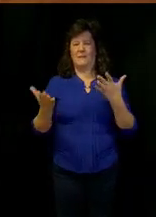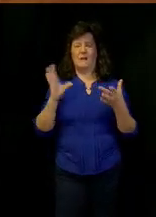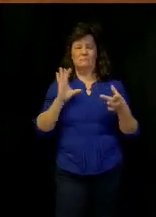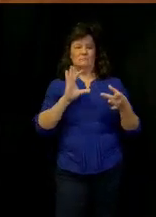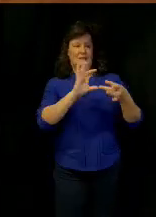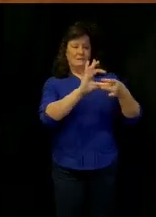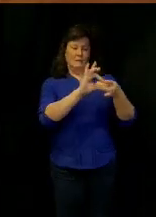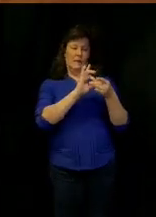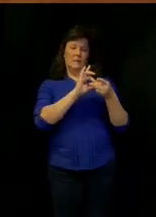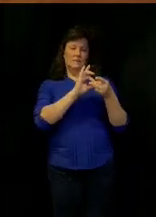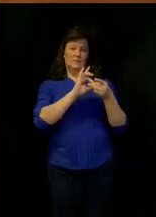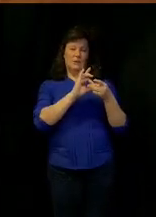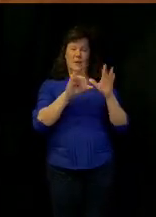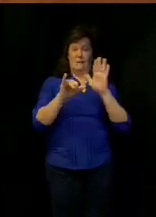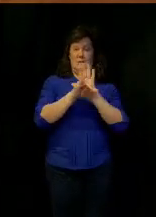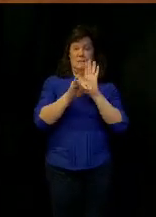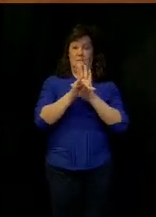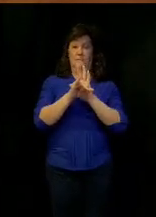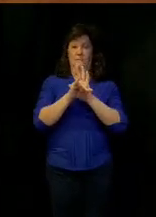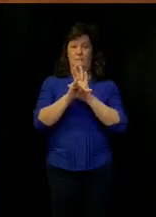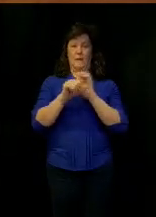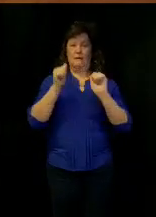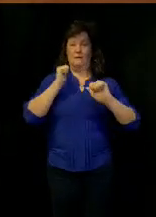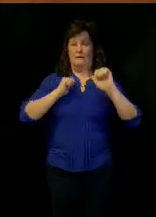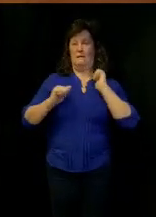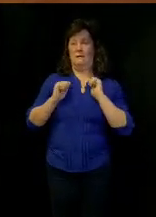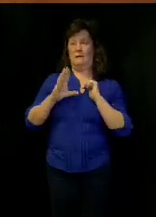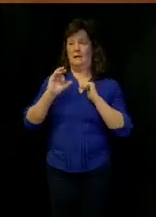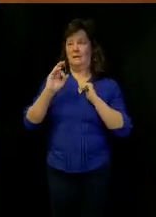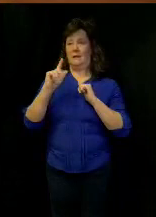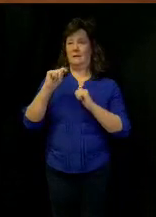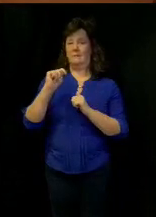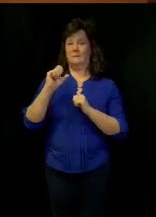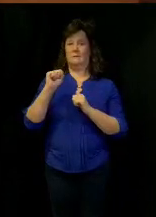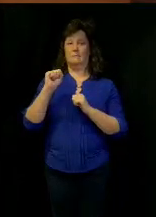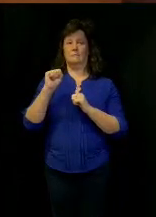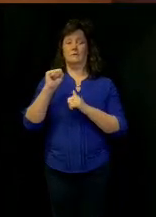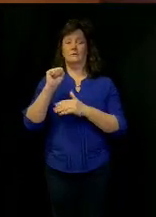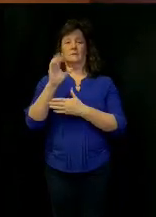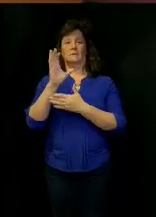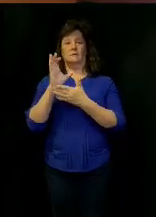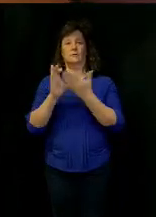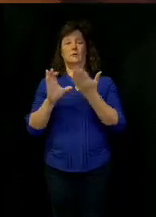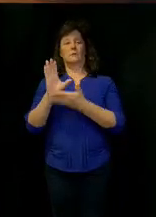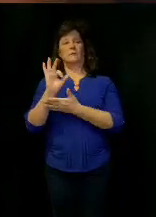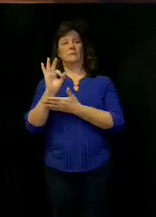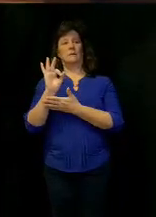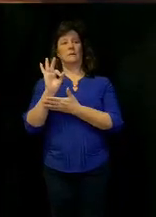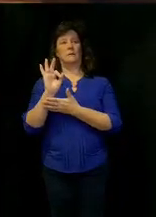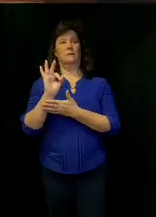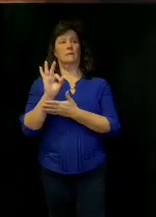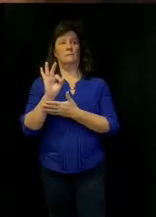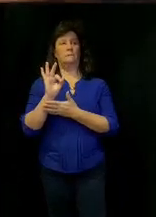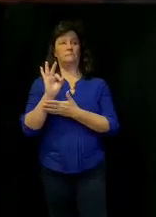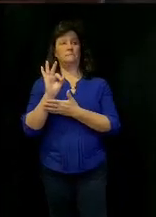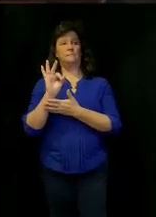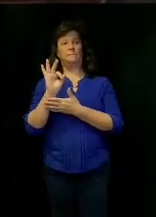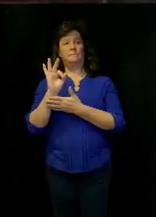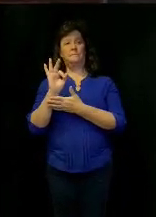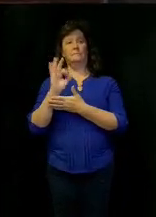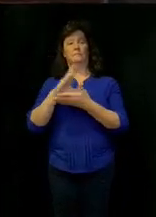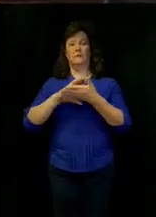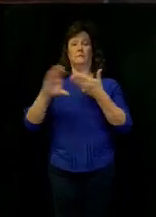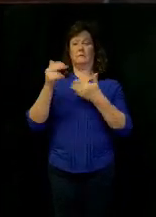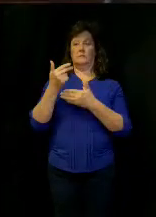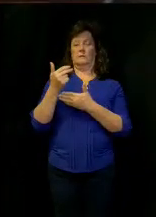here in Acts chapter 19. You can turn to your Bible there in your Bible also if you got it. But I'm going to read this out of the New Living Translation.